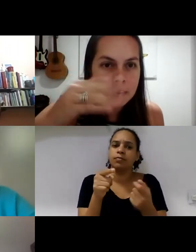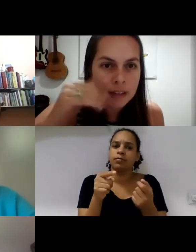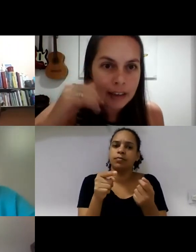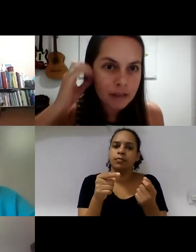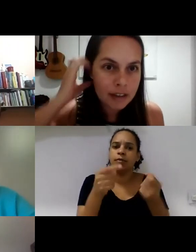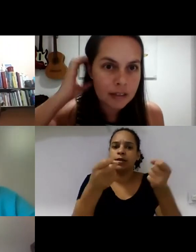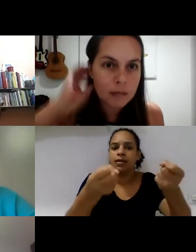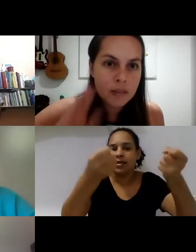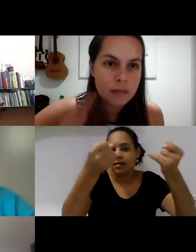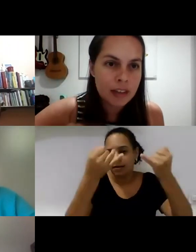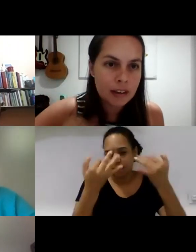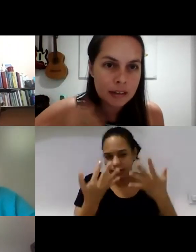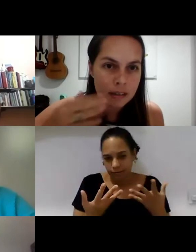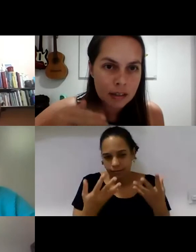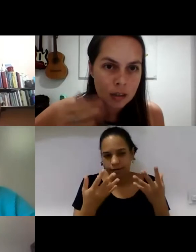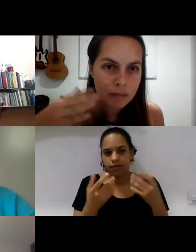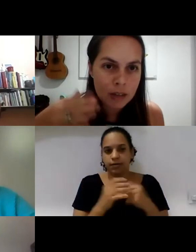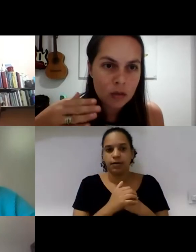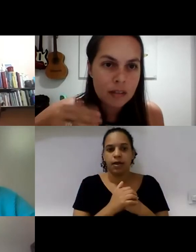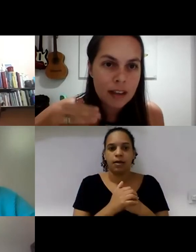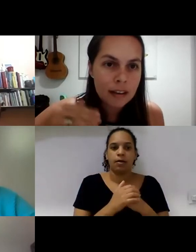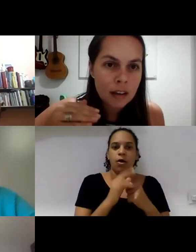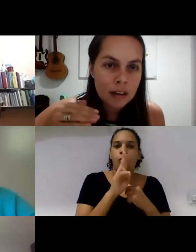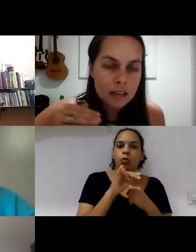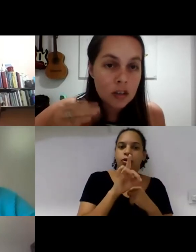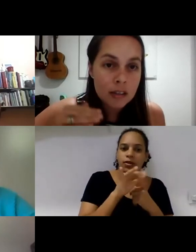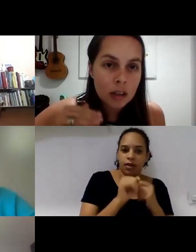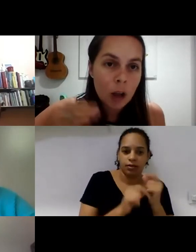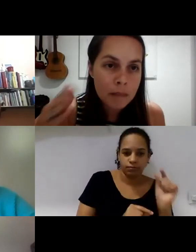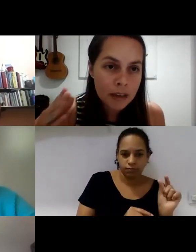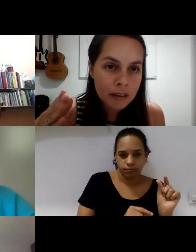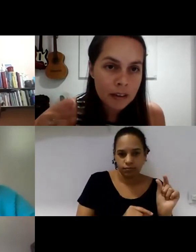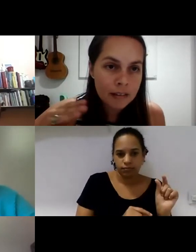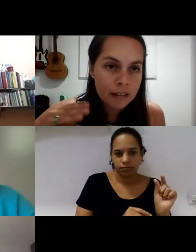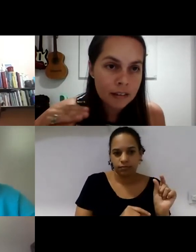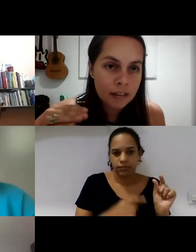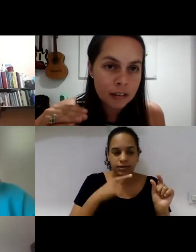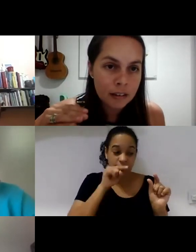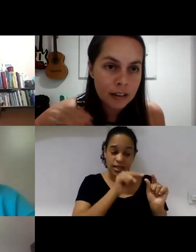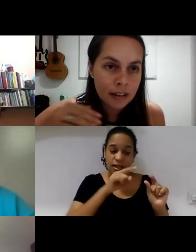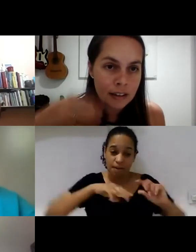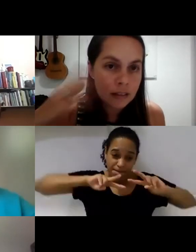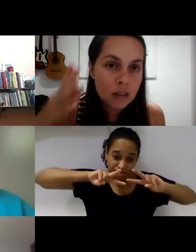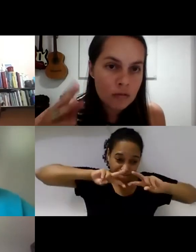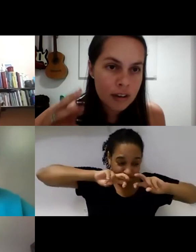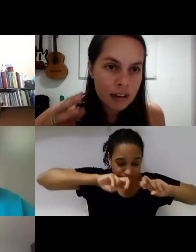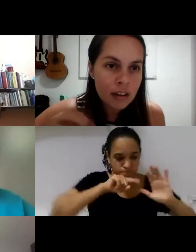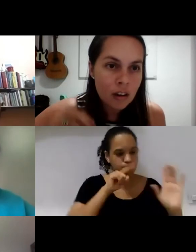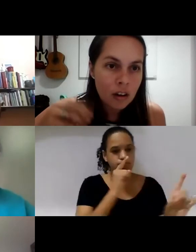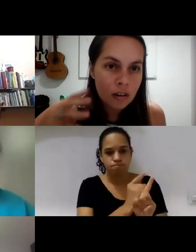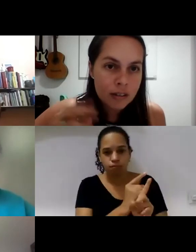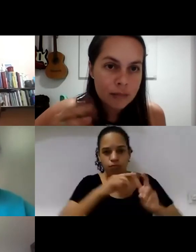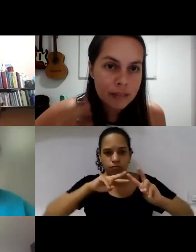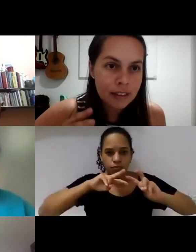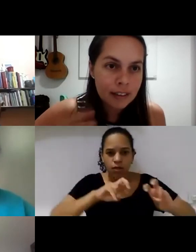instance, I gave you an example of something I discussed with my students, like such as lobby in the industry